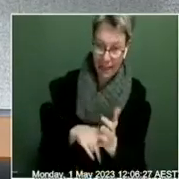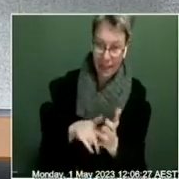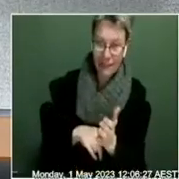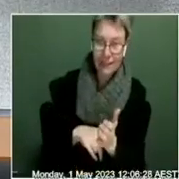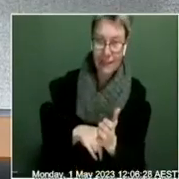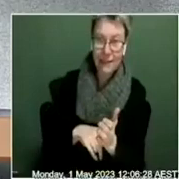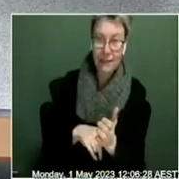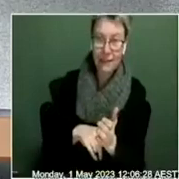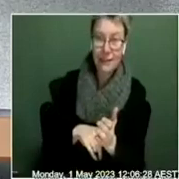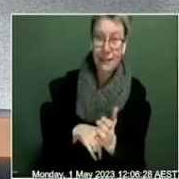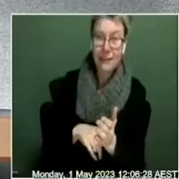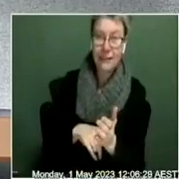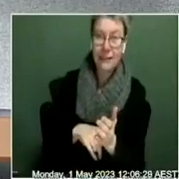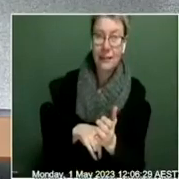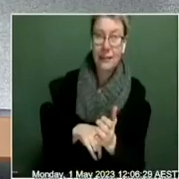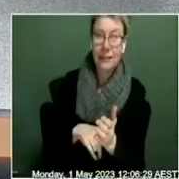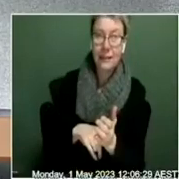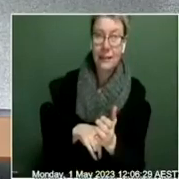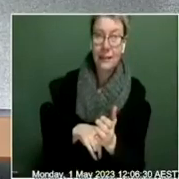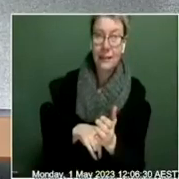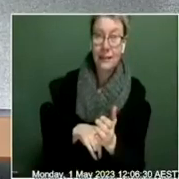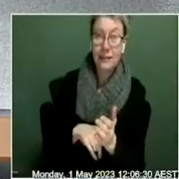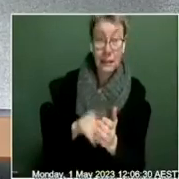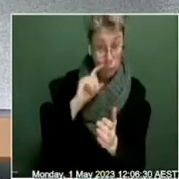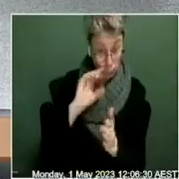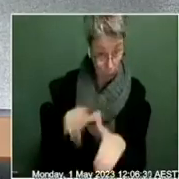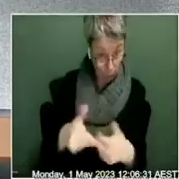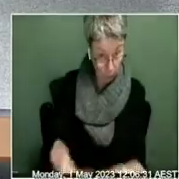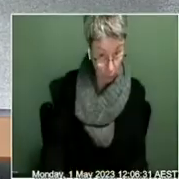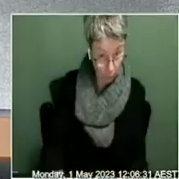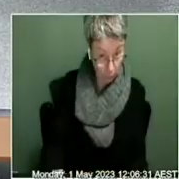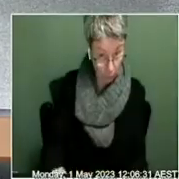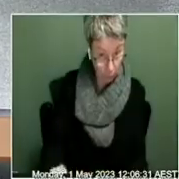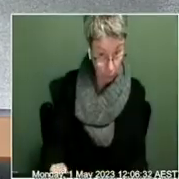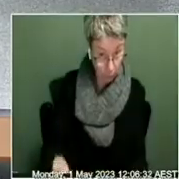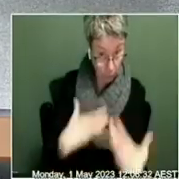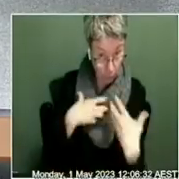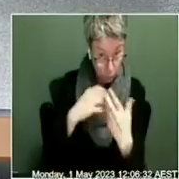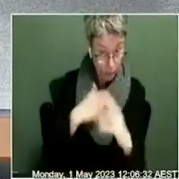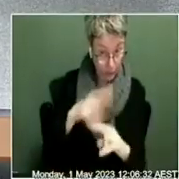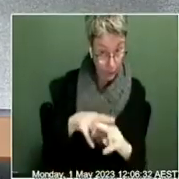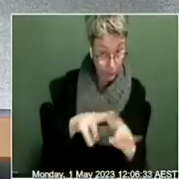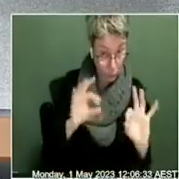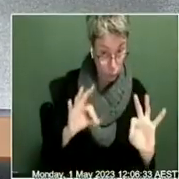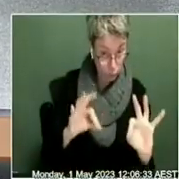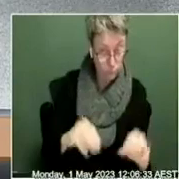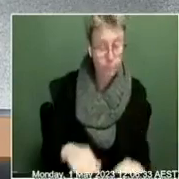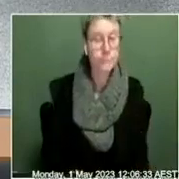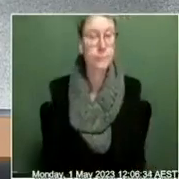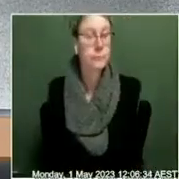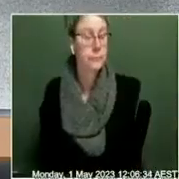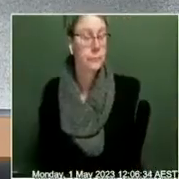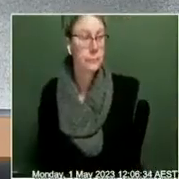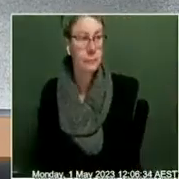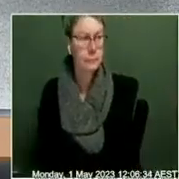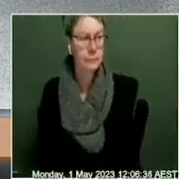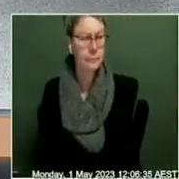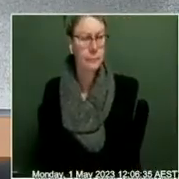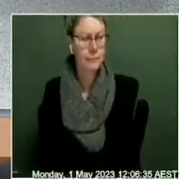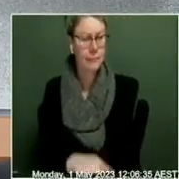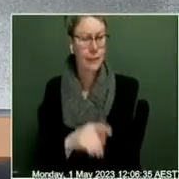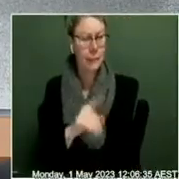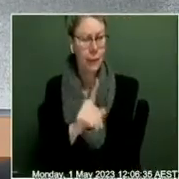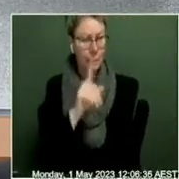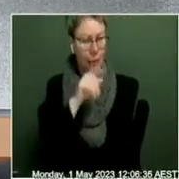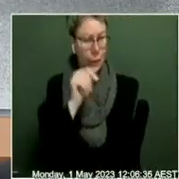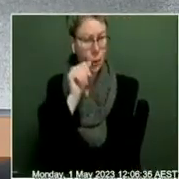Given that people will not be taken to a police cell purely for being found intoxicated in public, that they won't have, as I understand